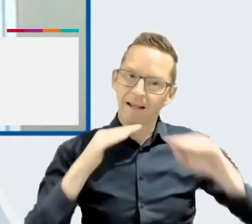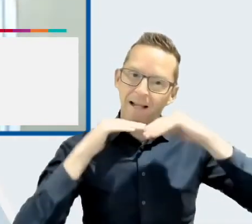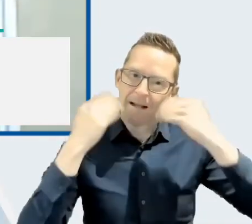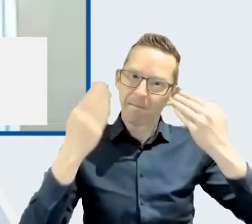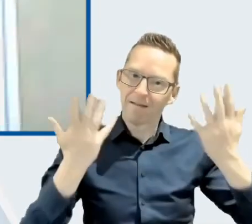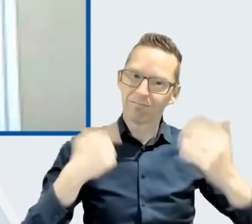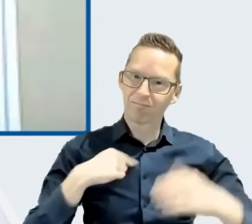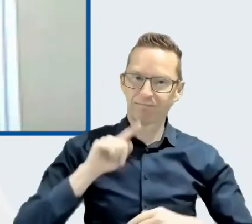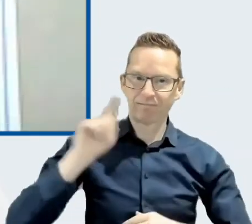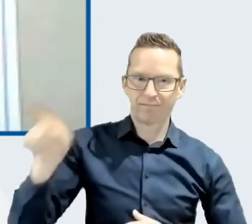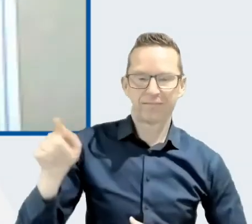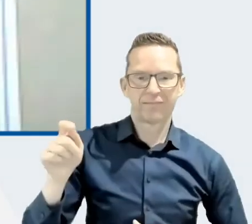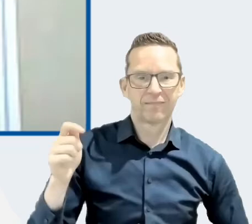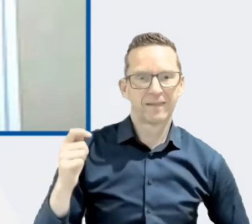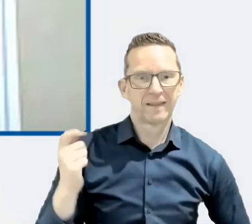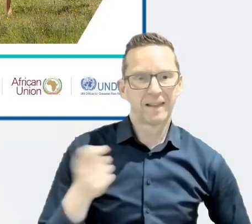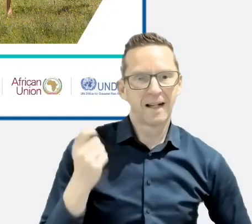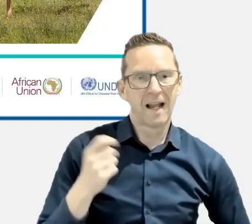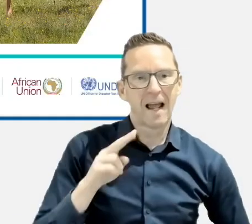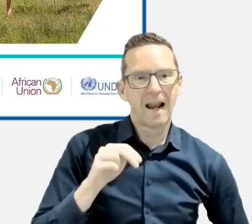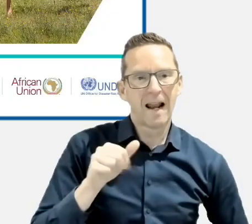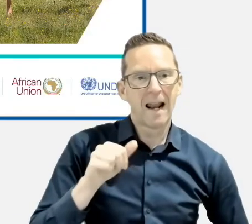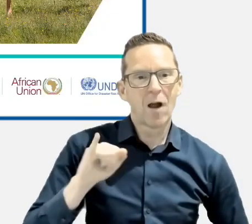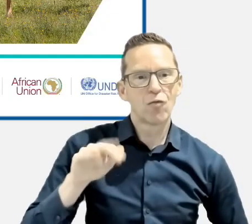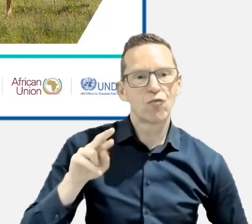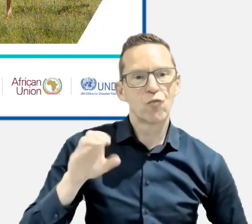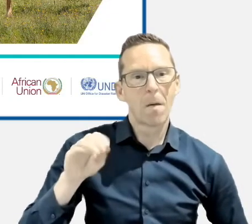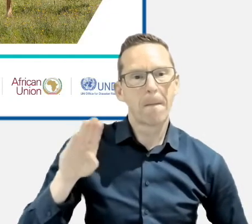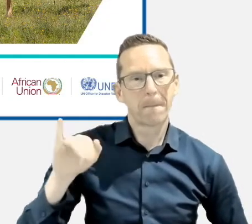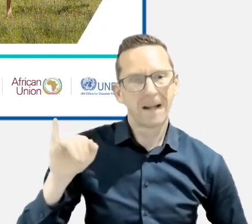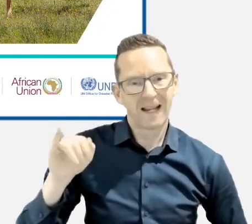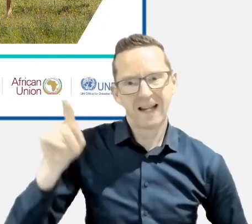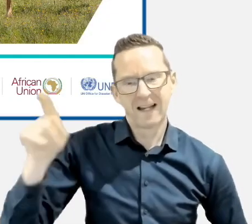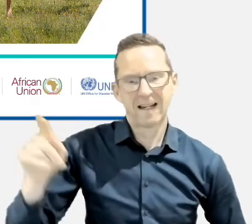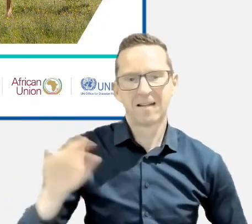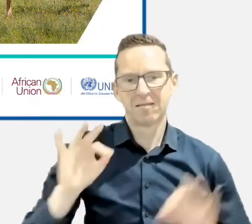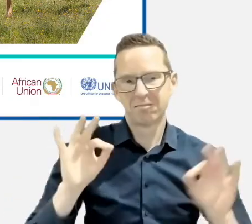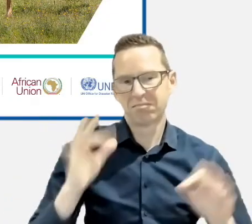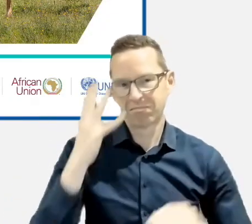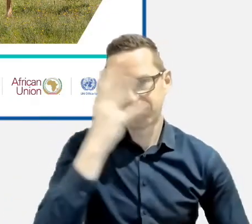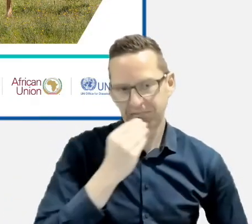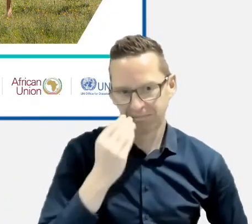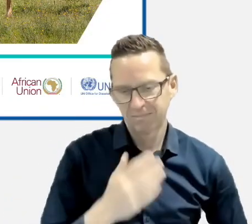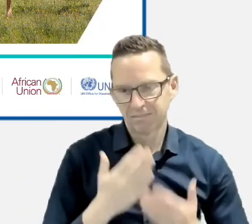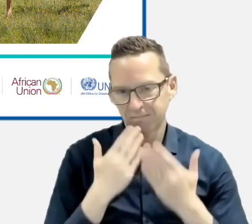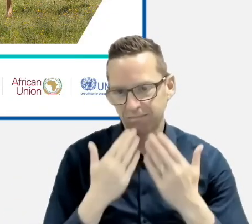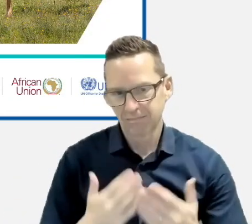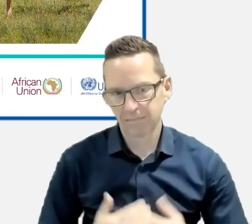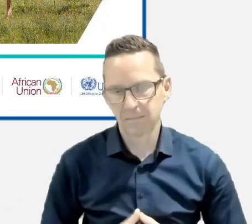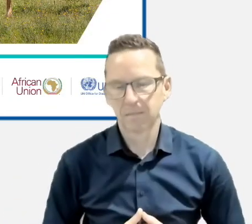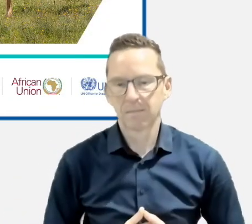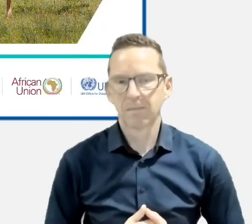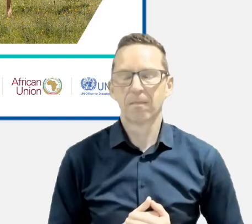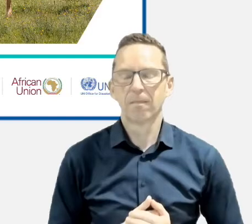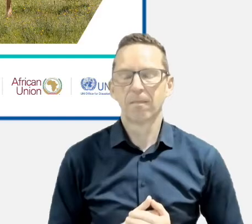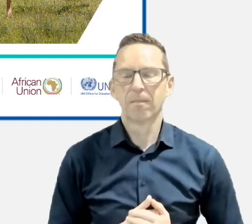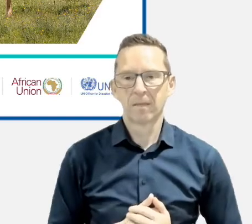hometowns there. Thank you so much, and also good to speak after my neighbor from Eswatini.